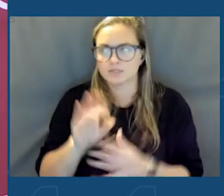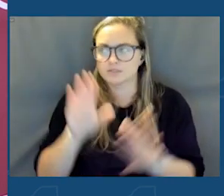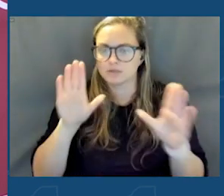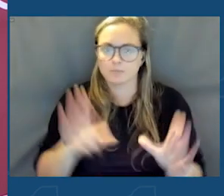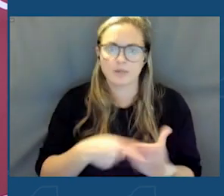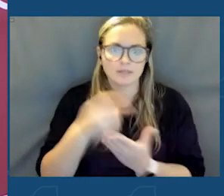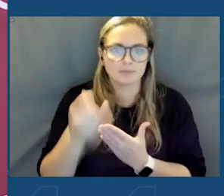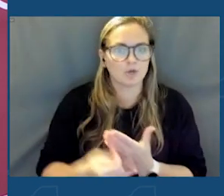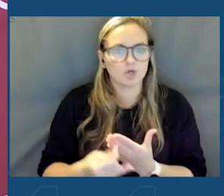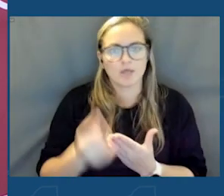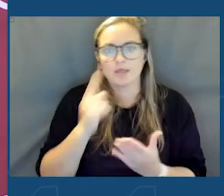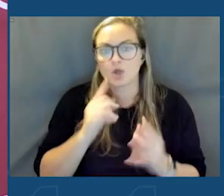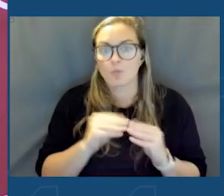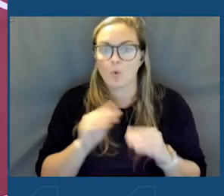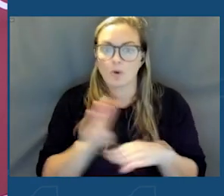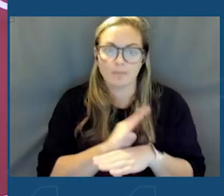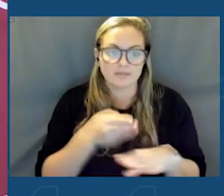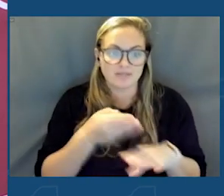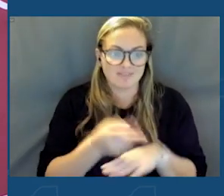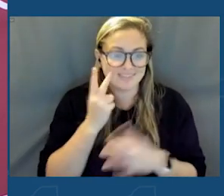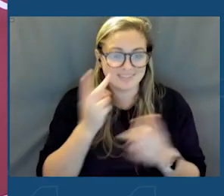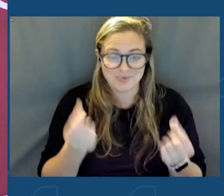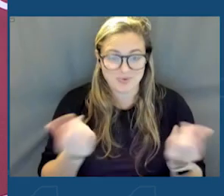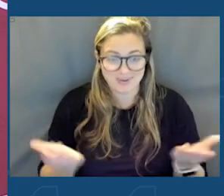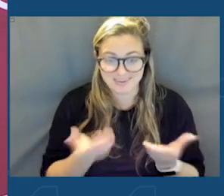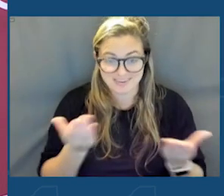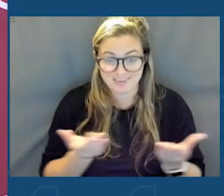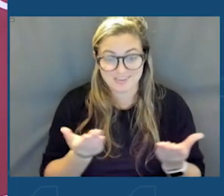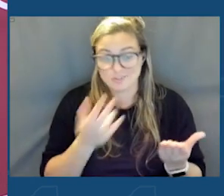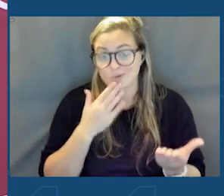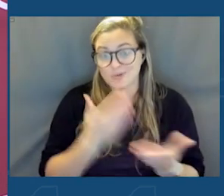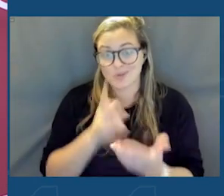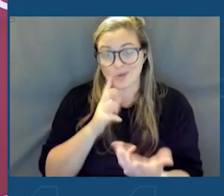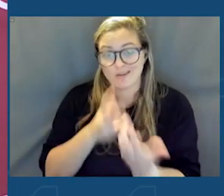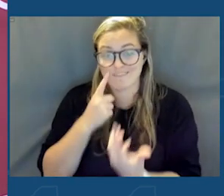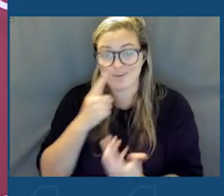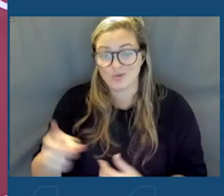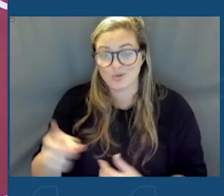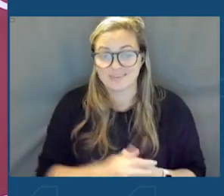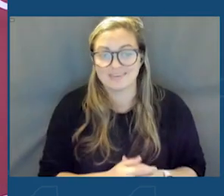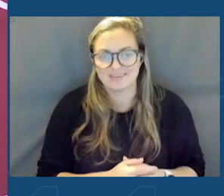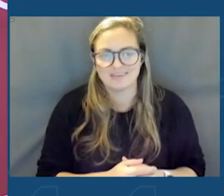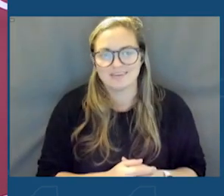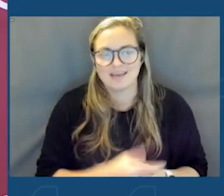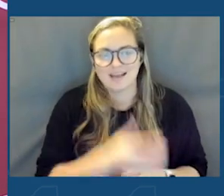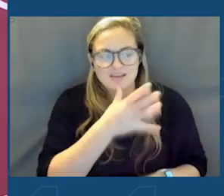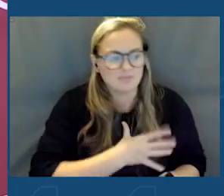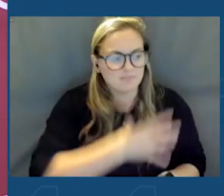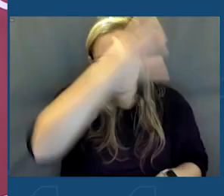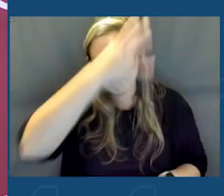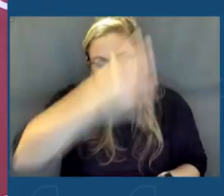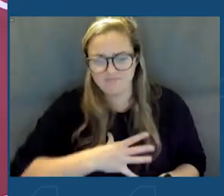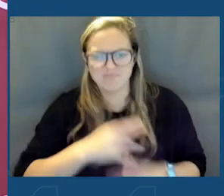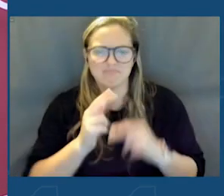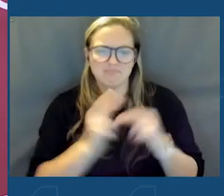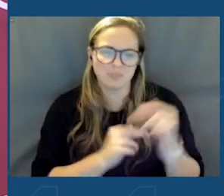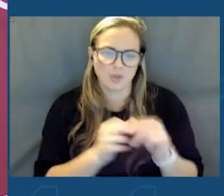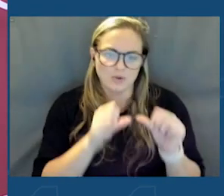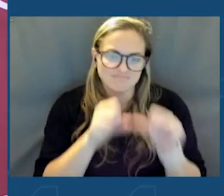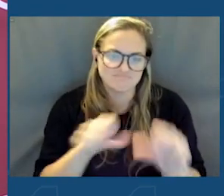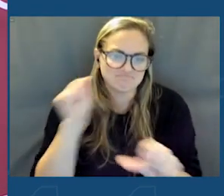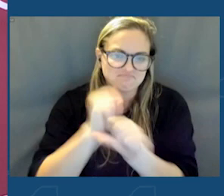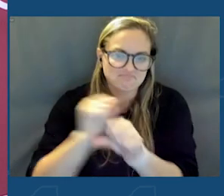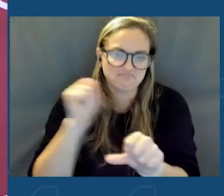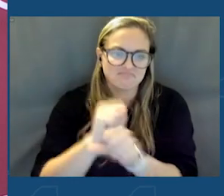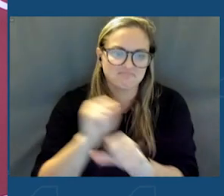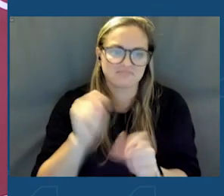you're going to get a lot more business after people see what you've done here, so this is good for you. And to all the men and women who are building this. Again, it